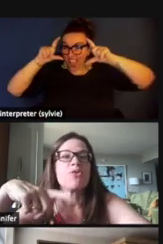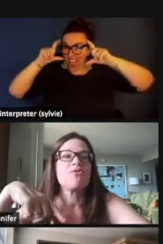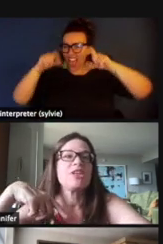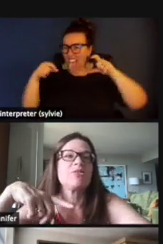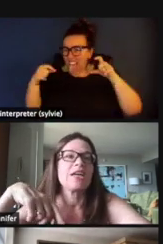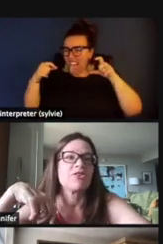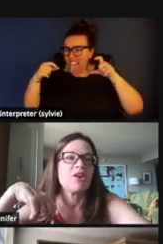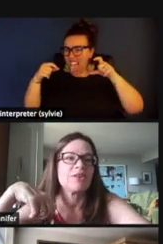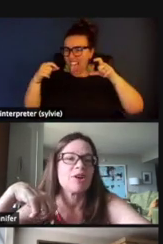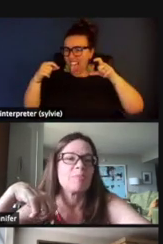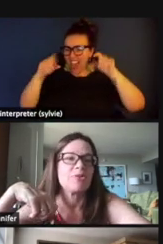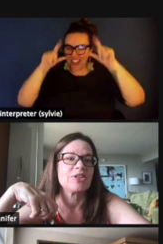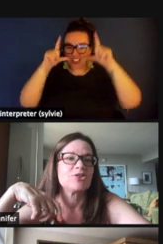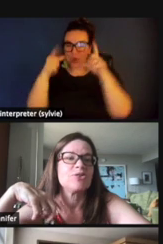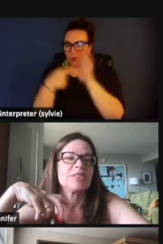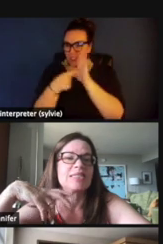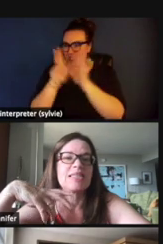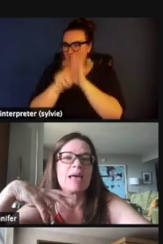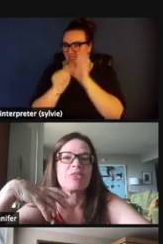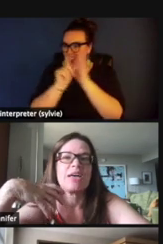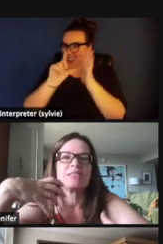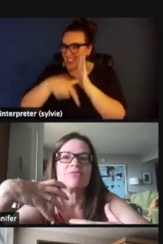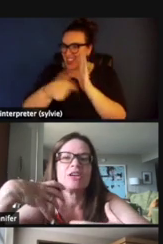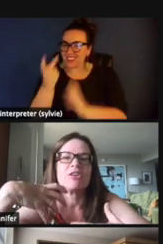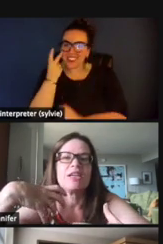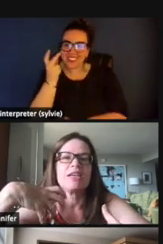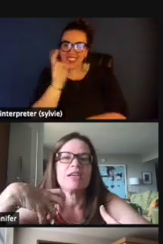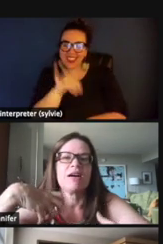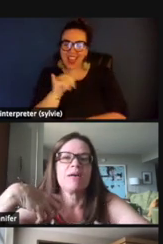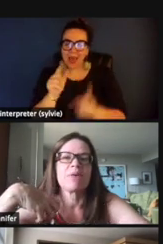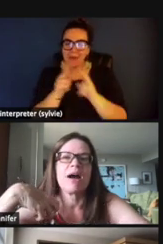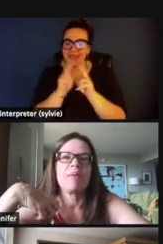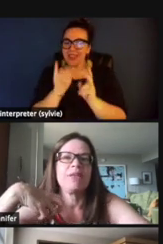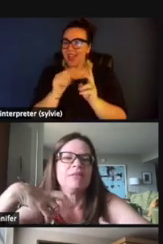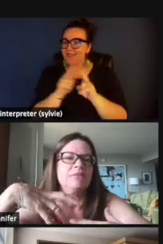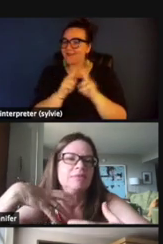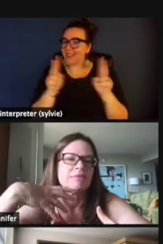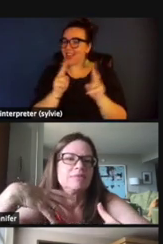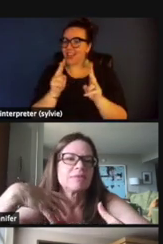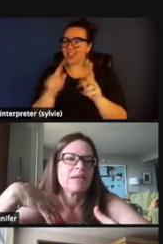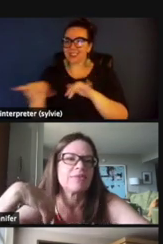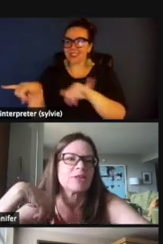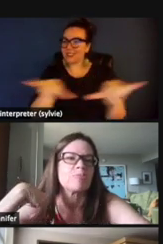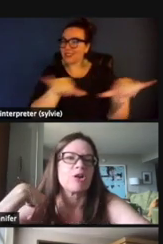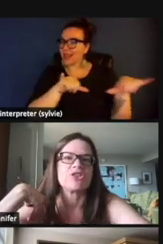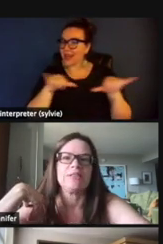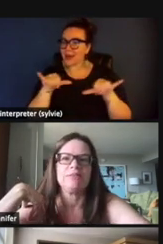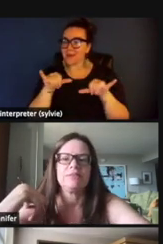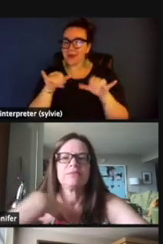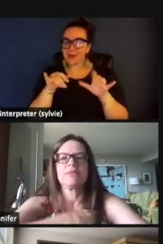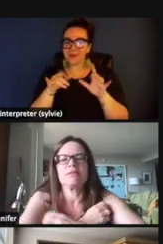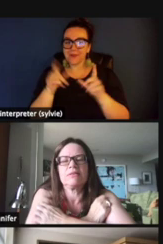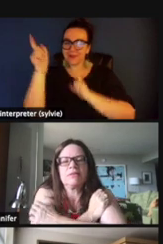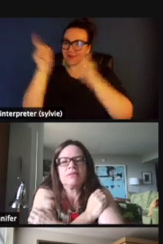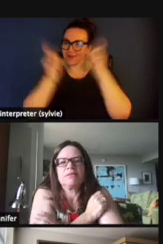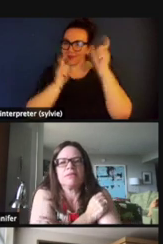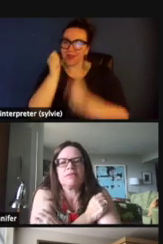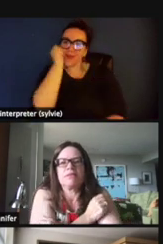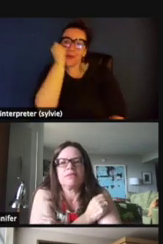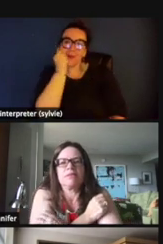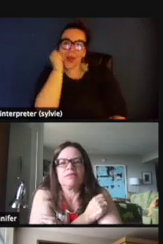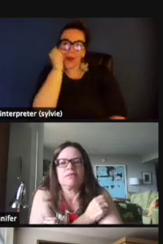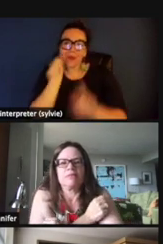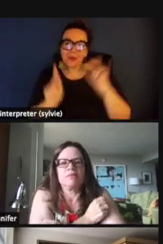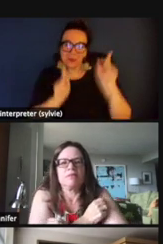we'll show a video later on of a couple things so you can see that, but that's a very common kind of expression.